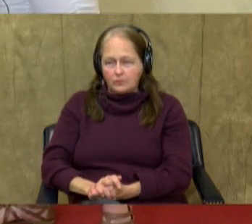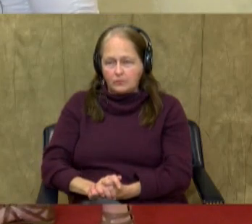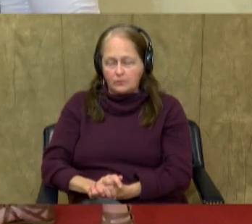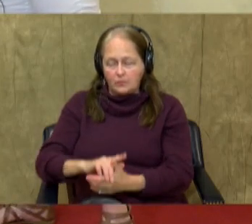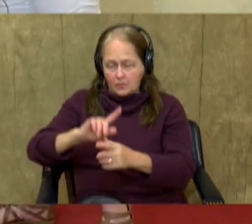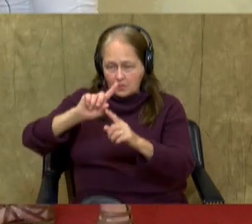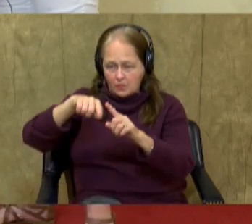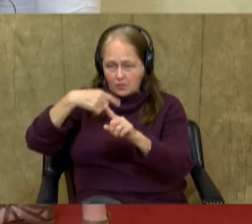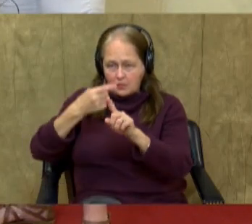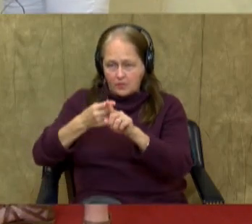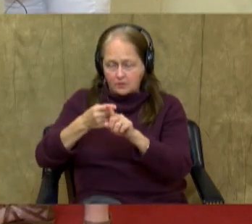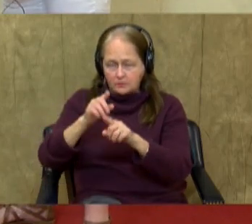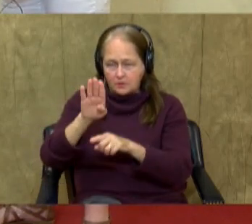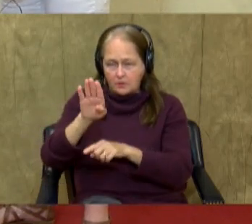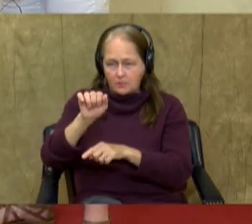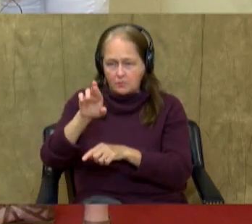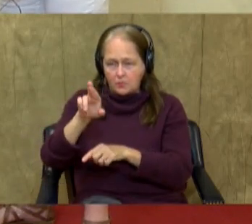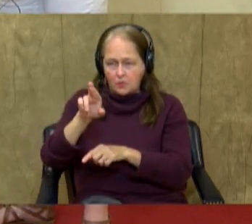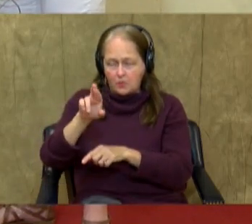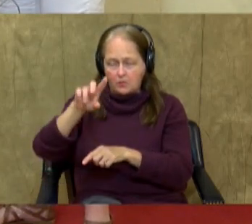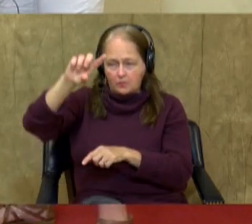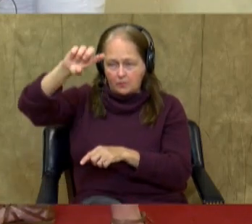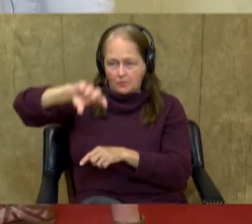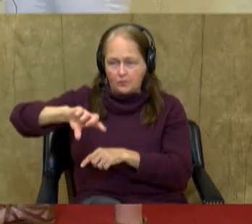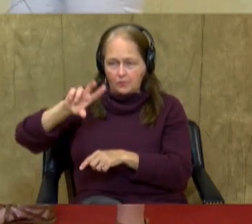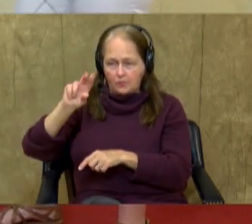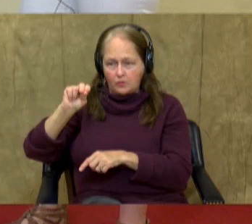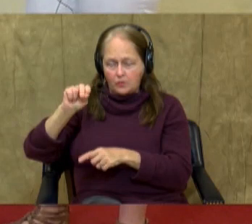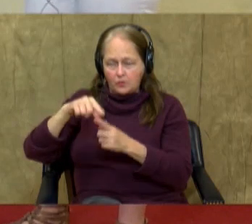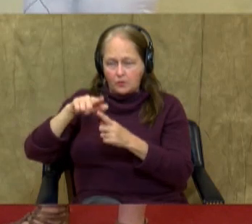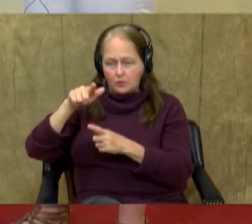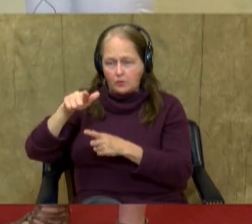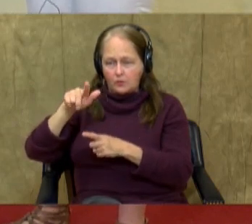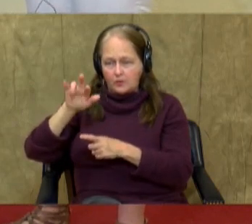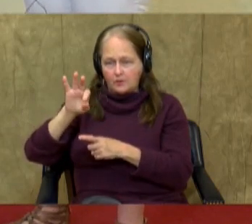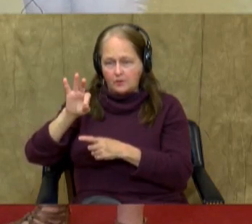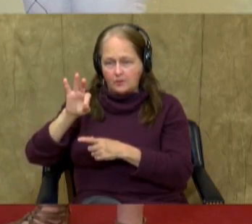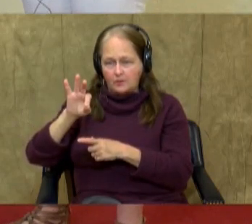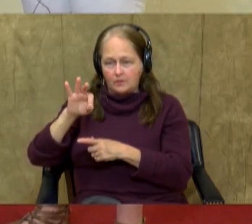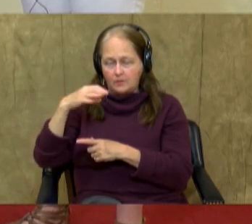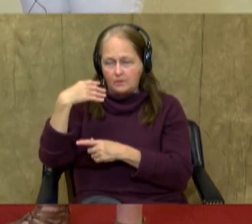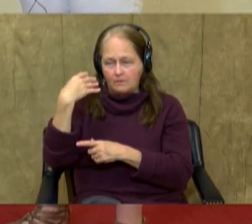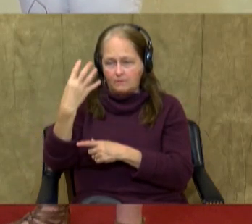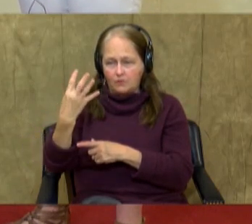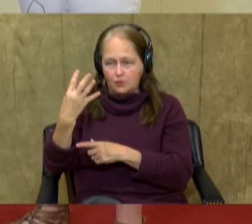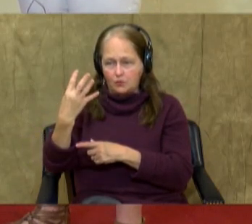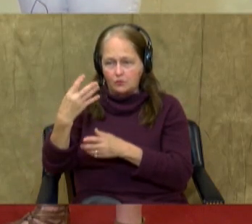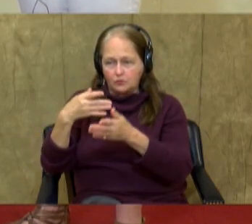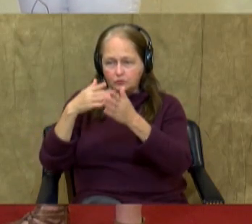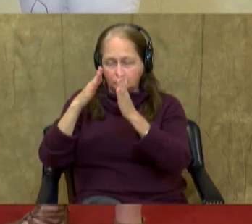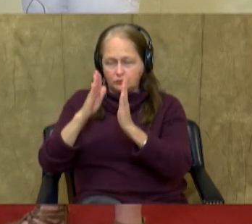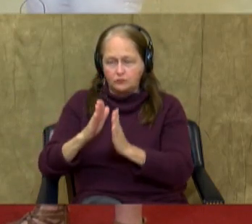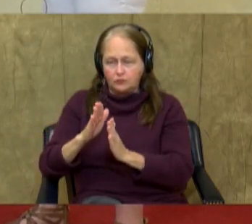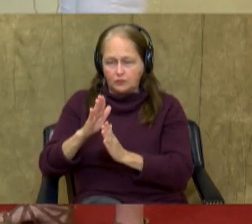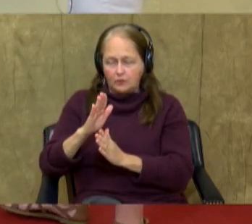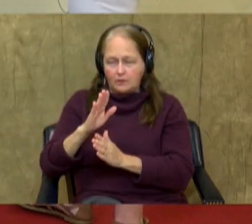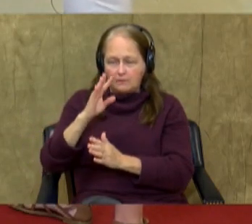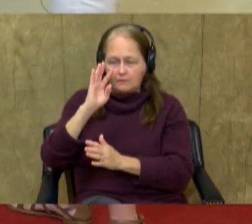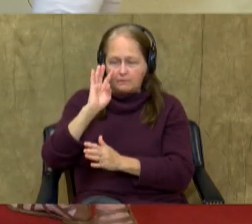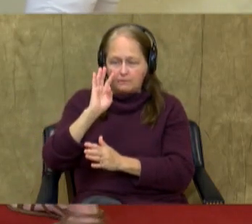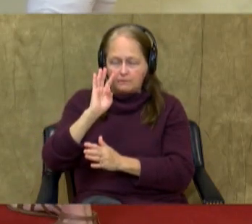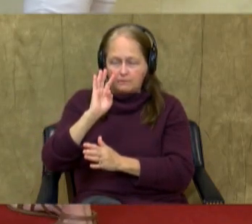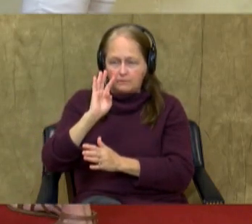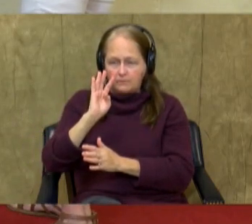The next bar we have is 30 to 39, and there were 4 students with 30 to